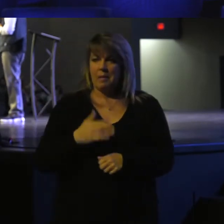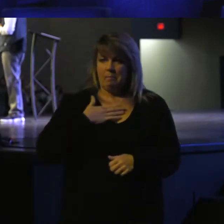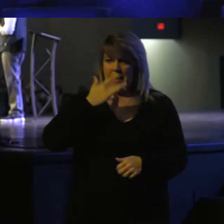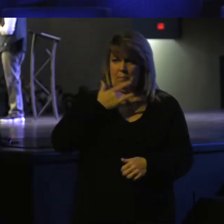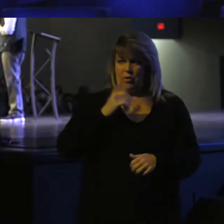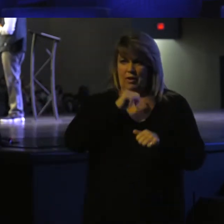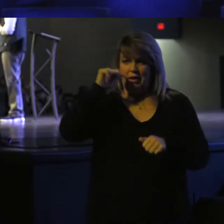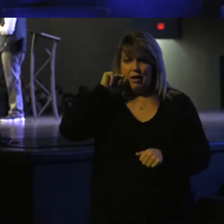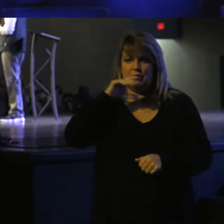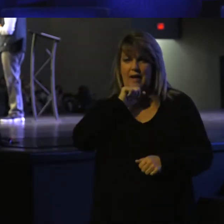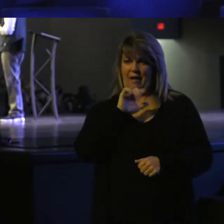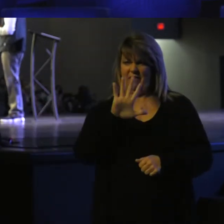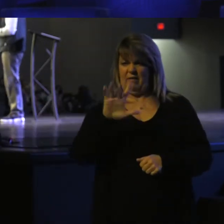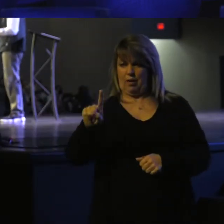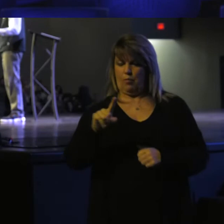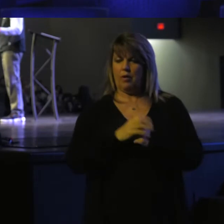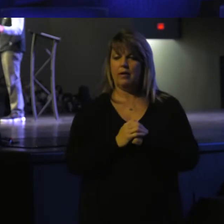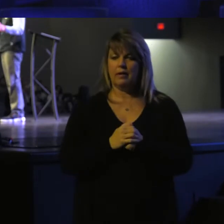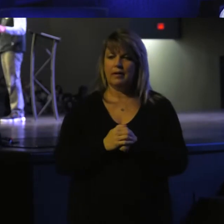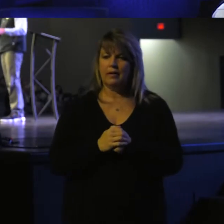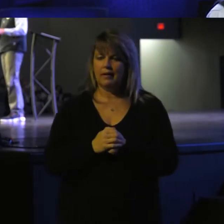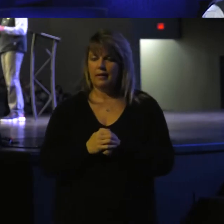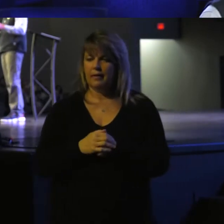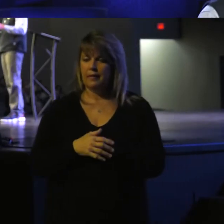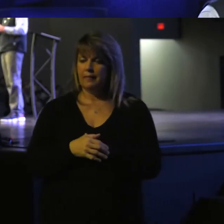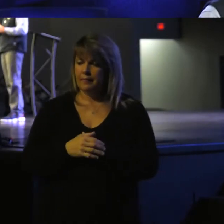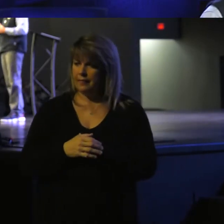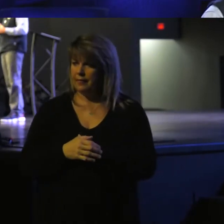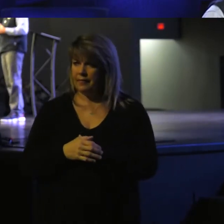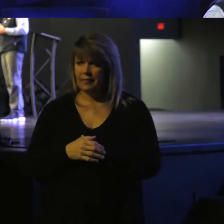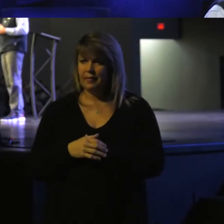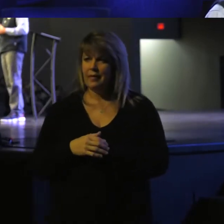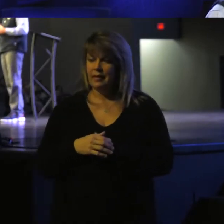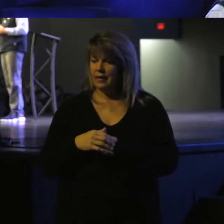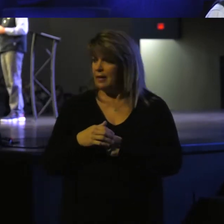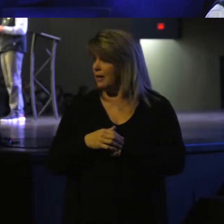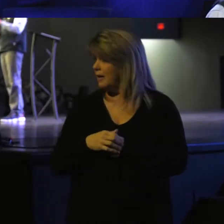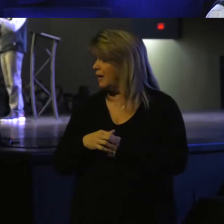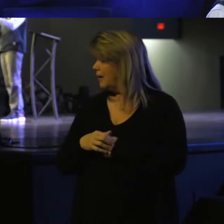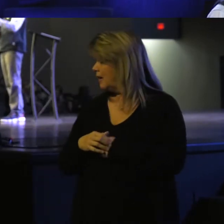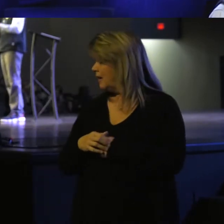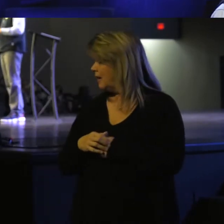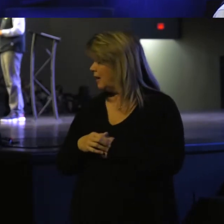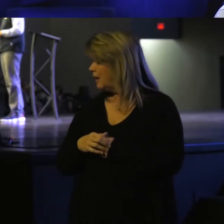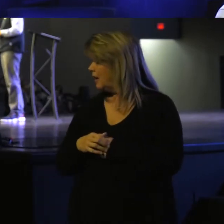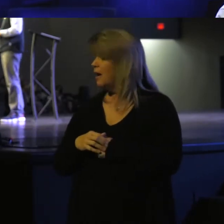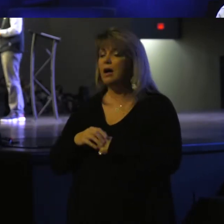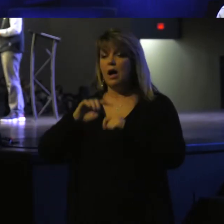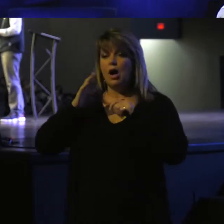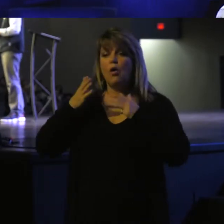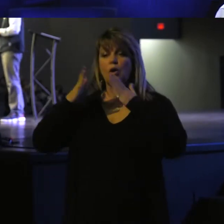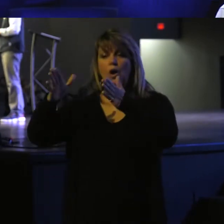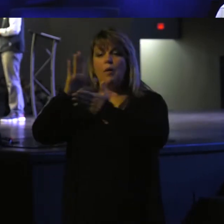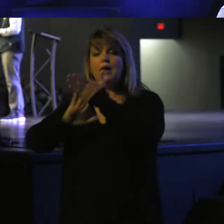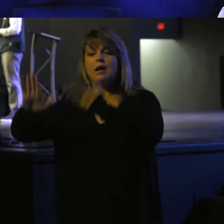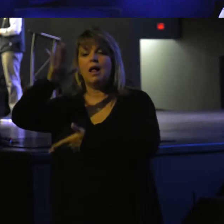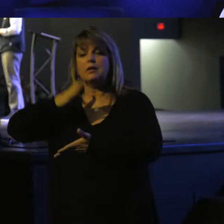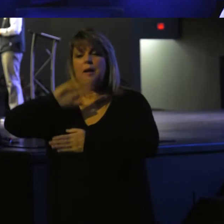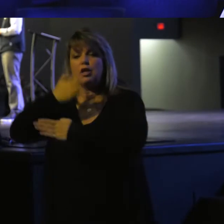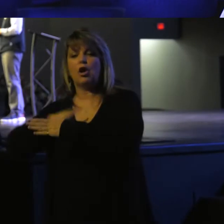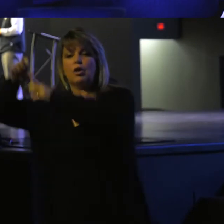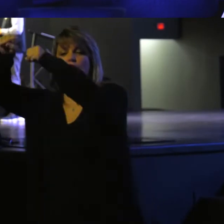yesterday. I've got an arrangement with her, Pastor DJ, and it works like this. On her way to college, she can drop me off at the nursing